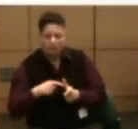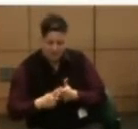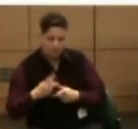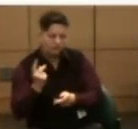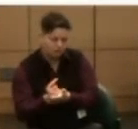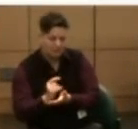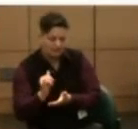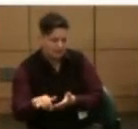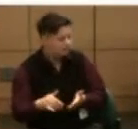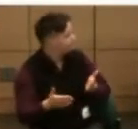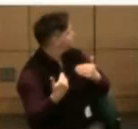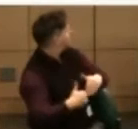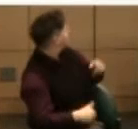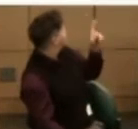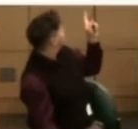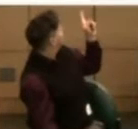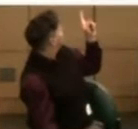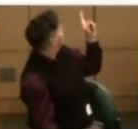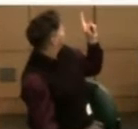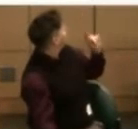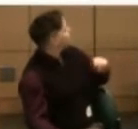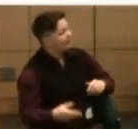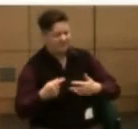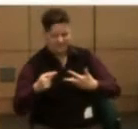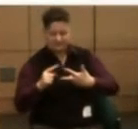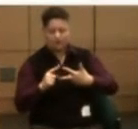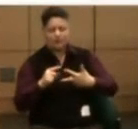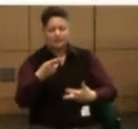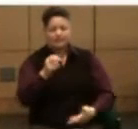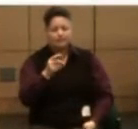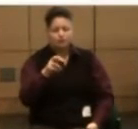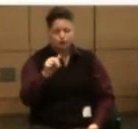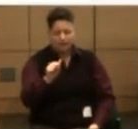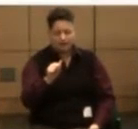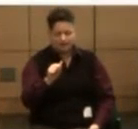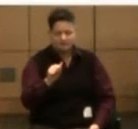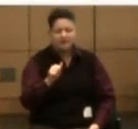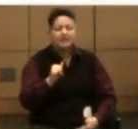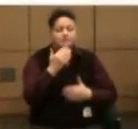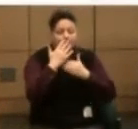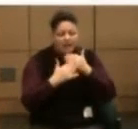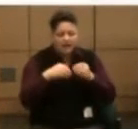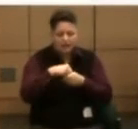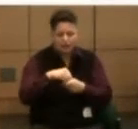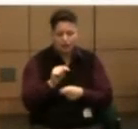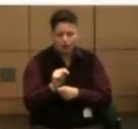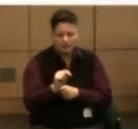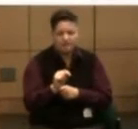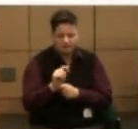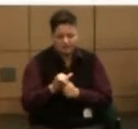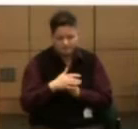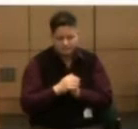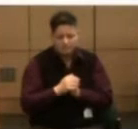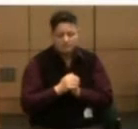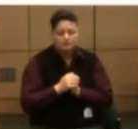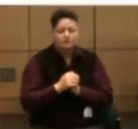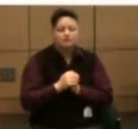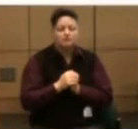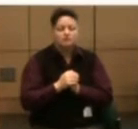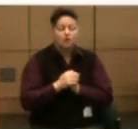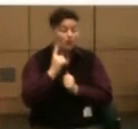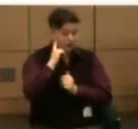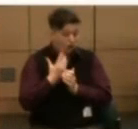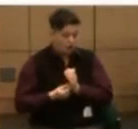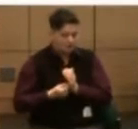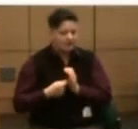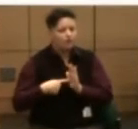and proteinuria, so that's blood and protein in the urine, are features of syndromes with hearing loss that often